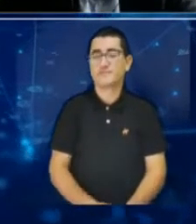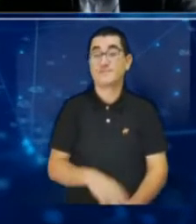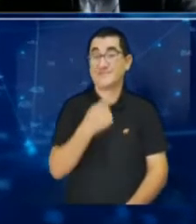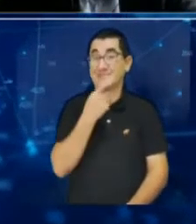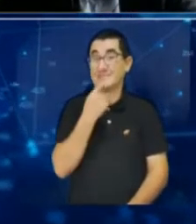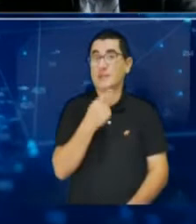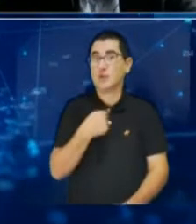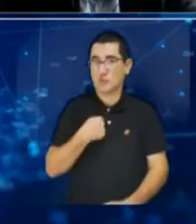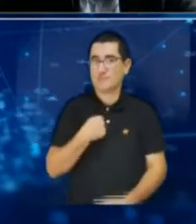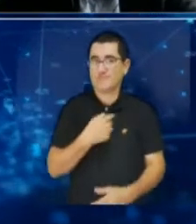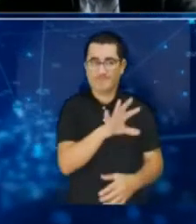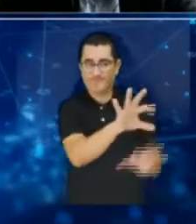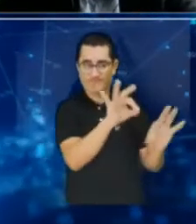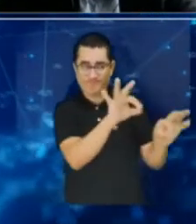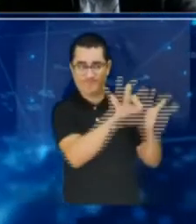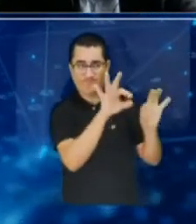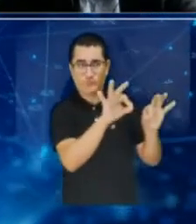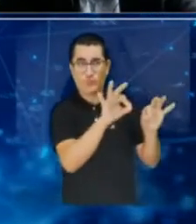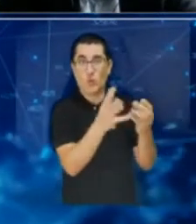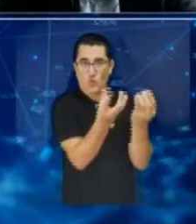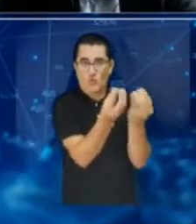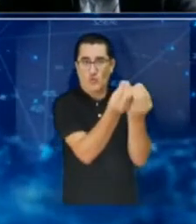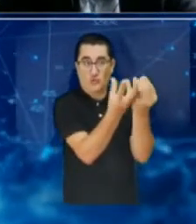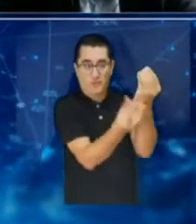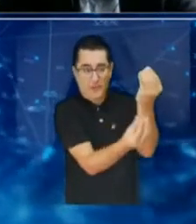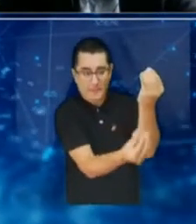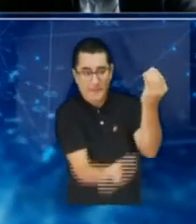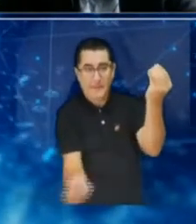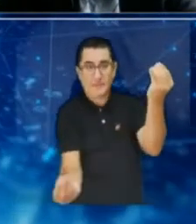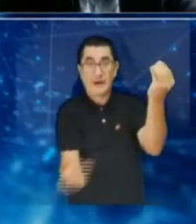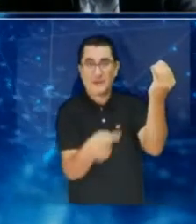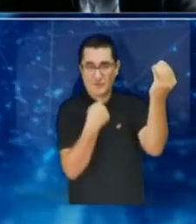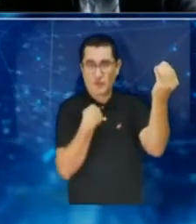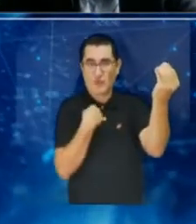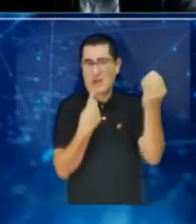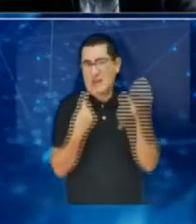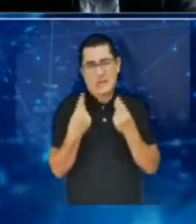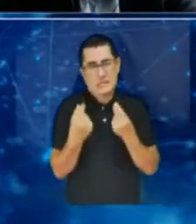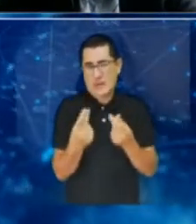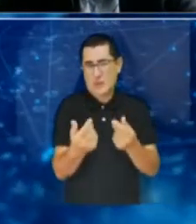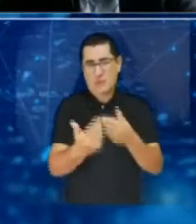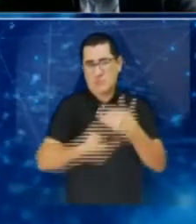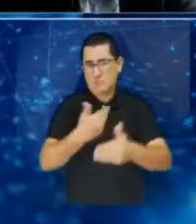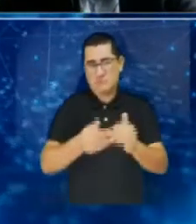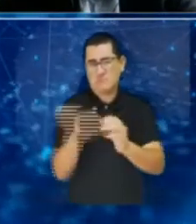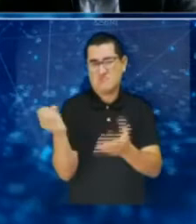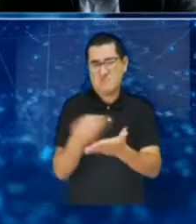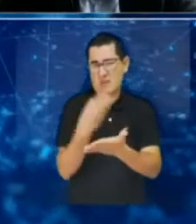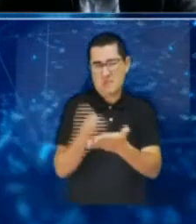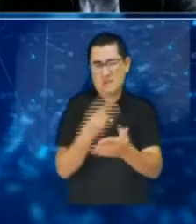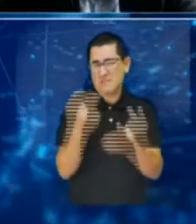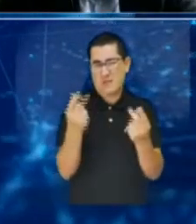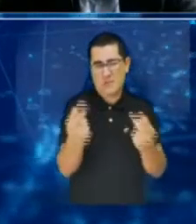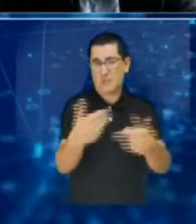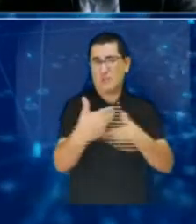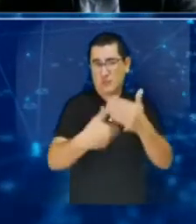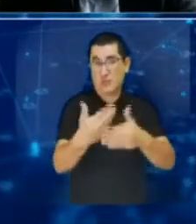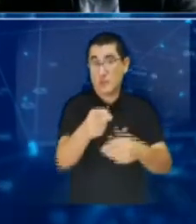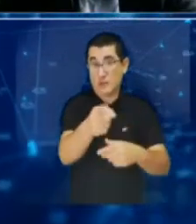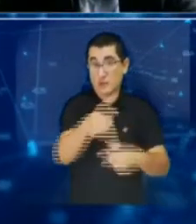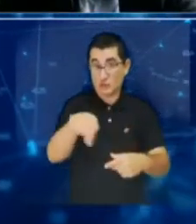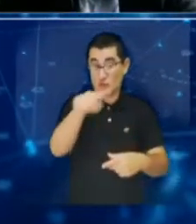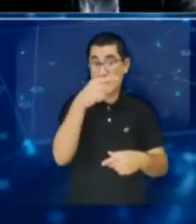I would like to touch several points in respect to another subgroup. That's why we'll go a little bit faster in the